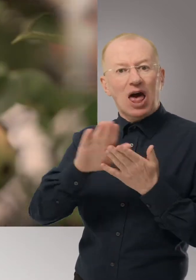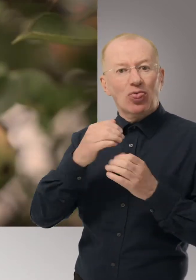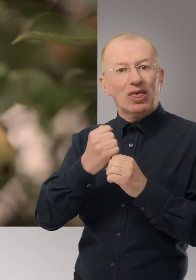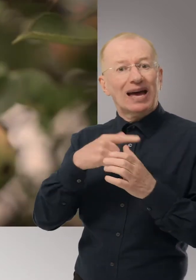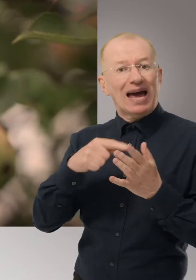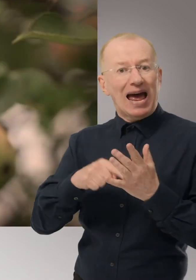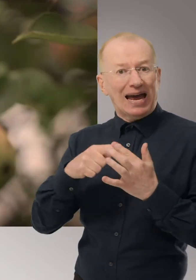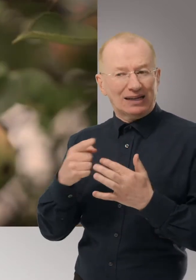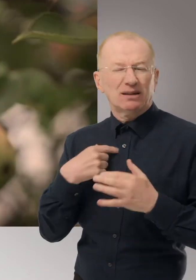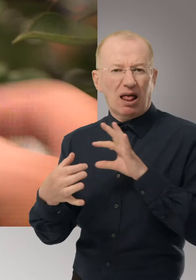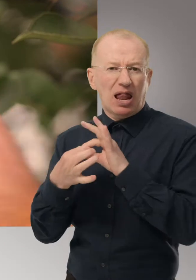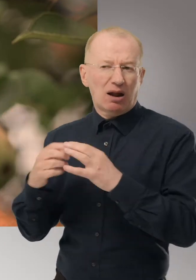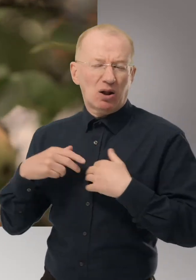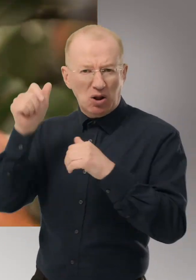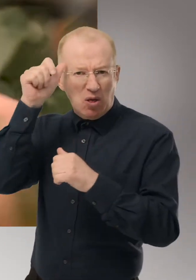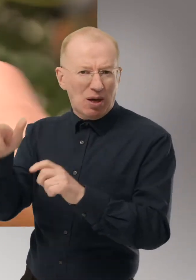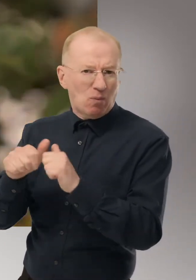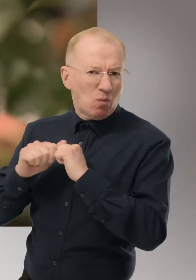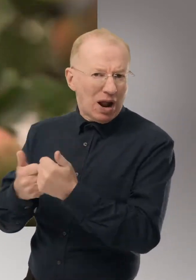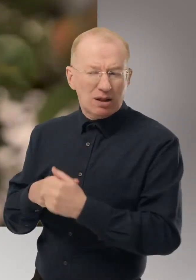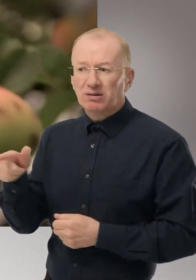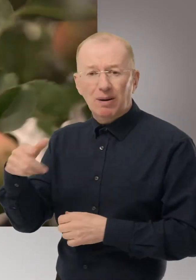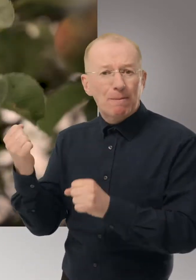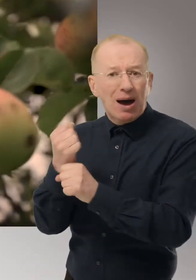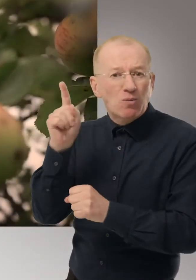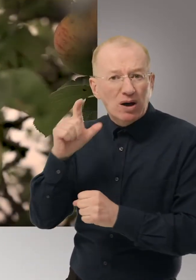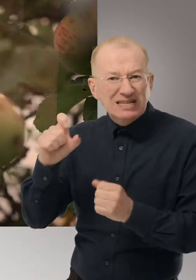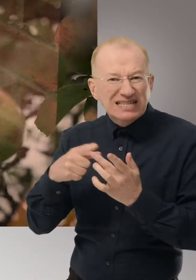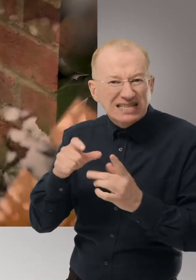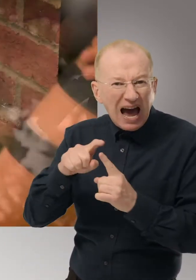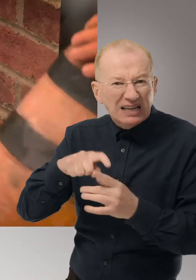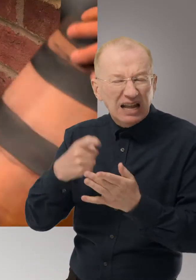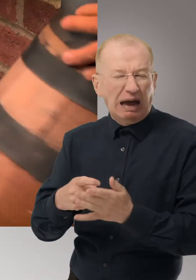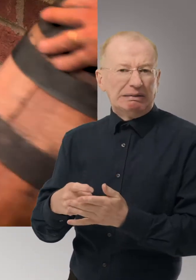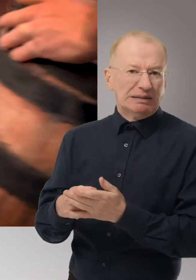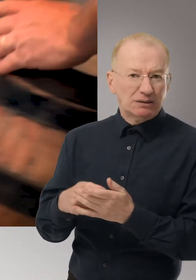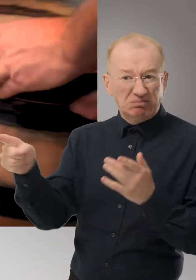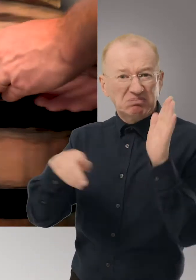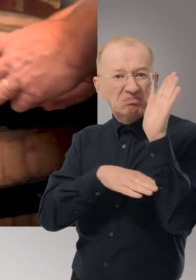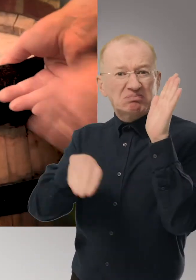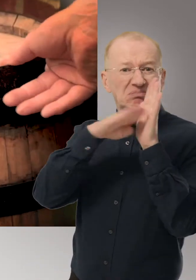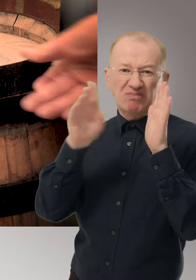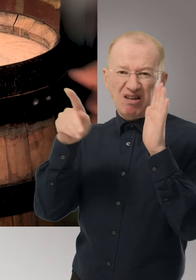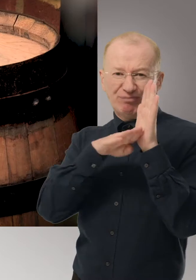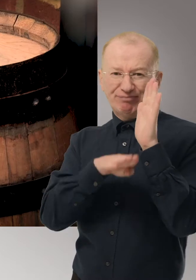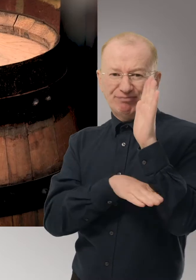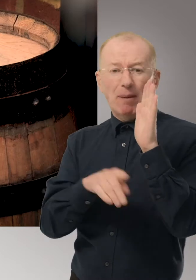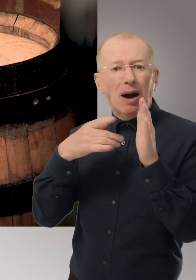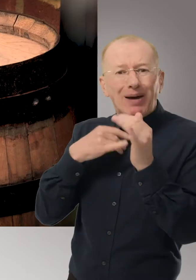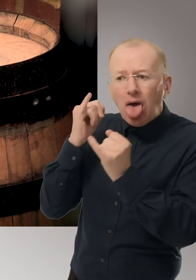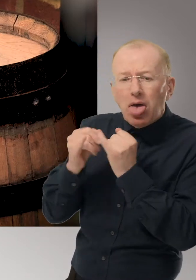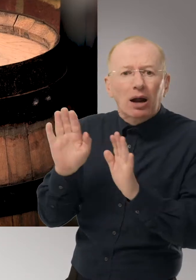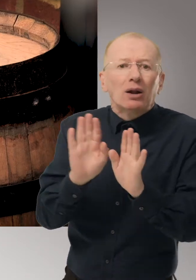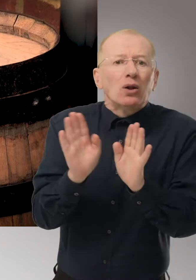well. This was a family whose trade was the making of cider. They were not from the classes